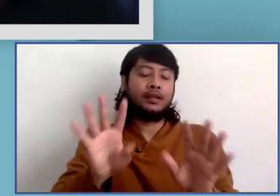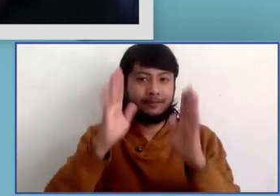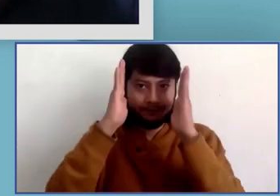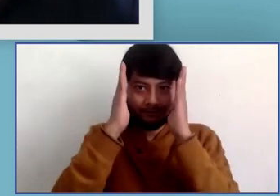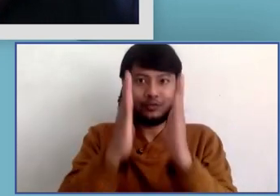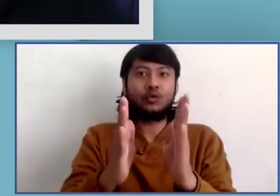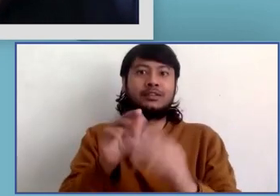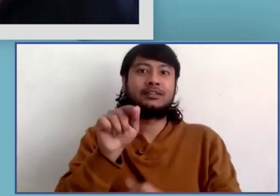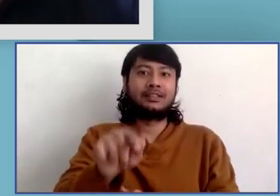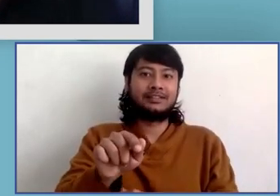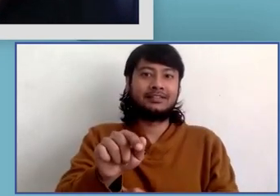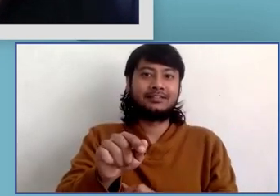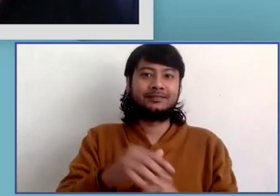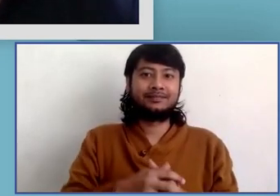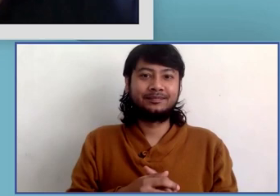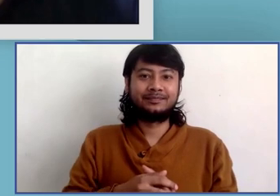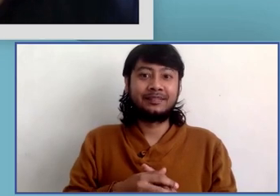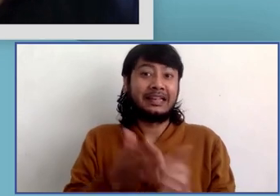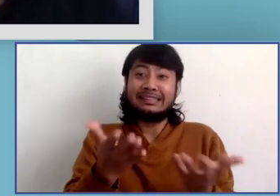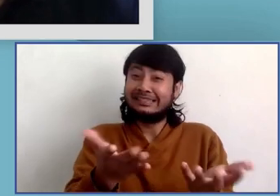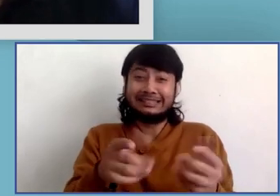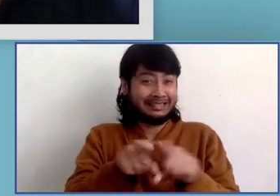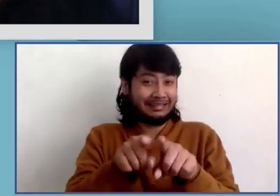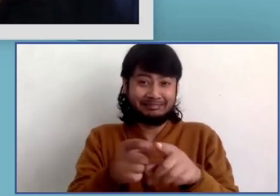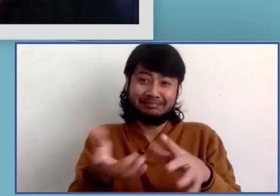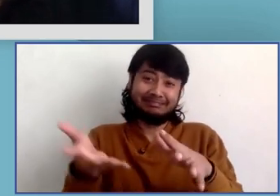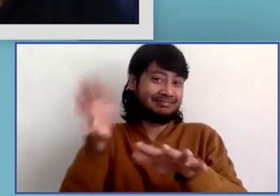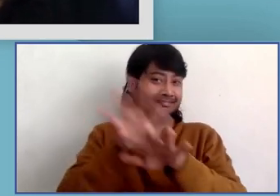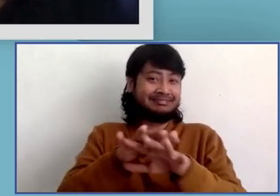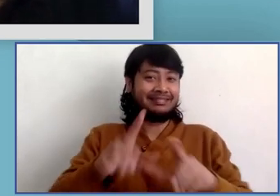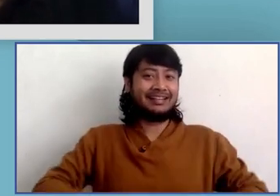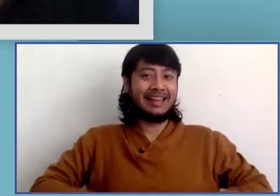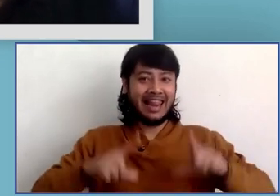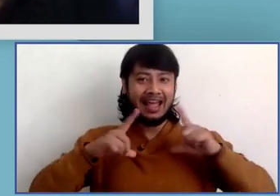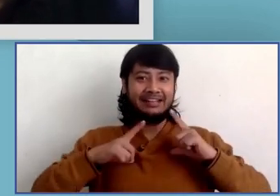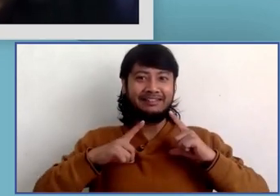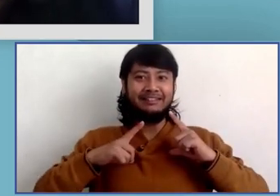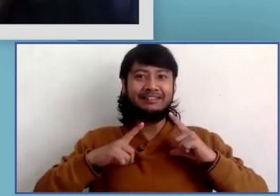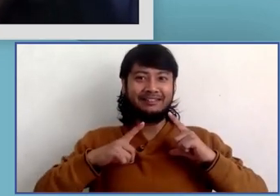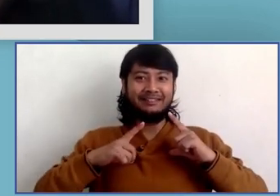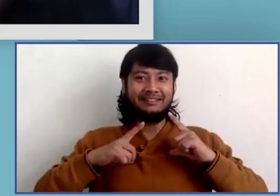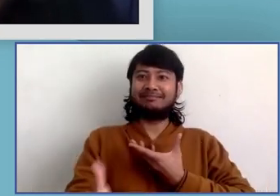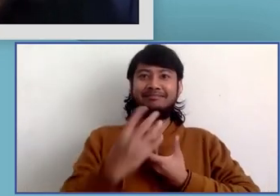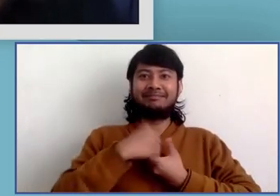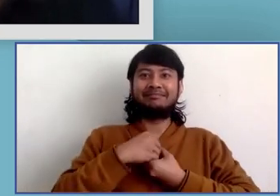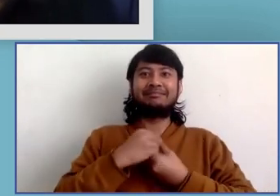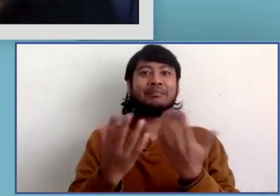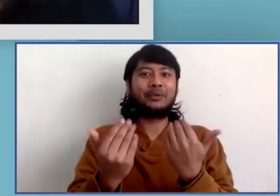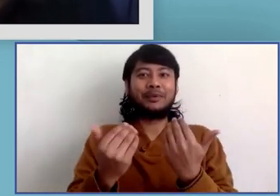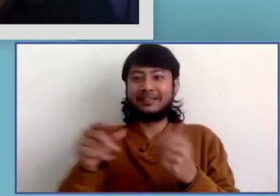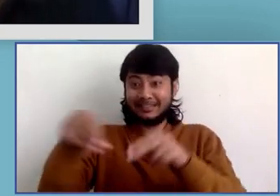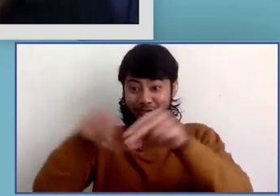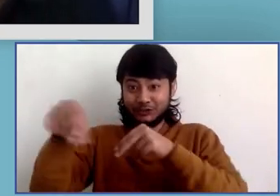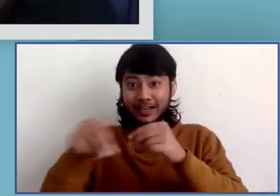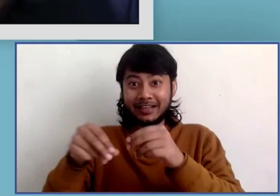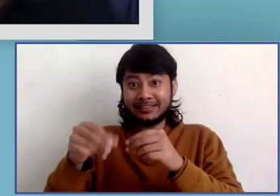I would say this is almost philosophical. Both these attitudes, if you can learn from chess, then they work perfectly well in life as well.